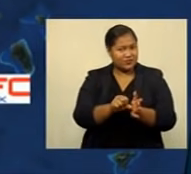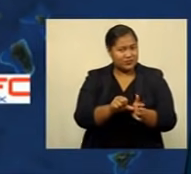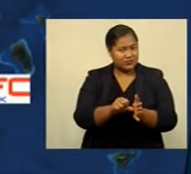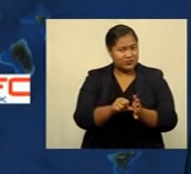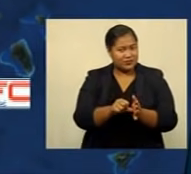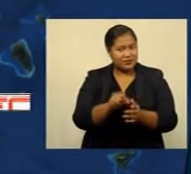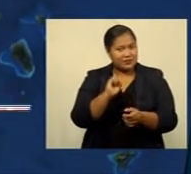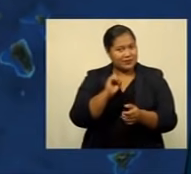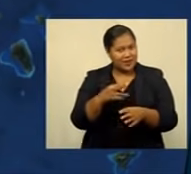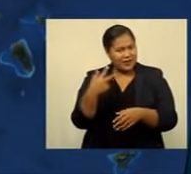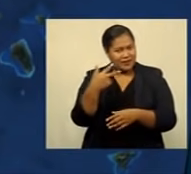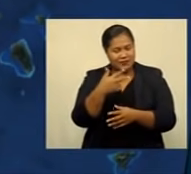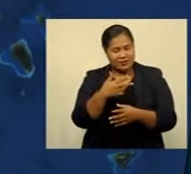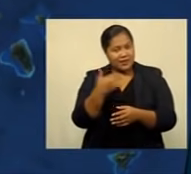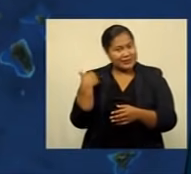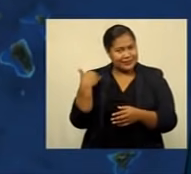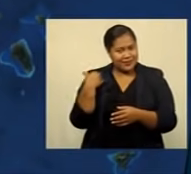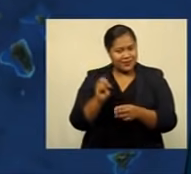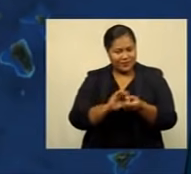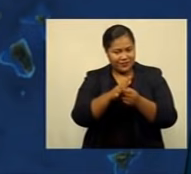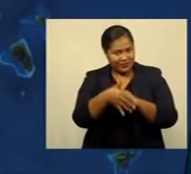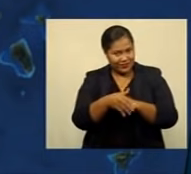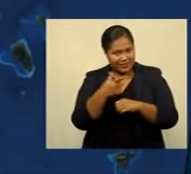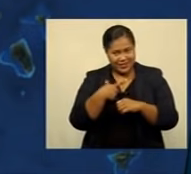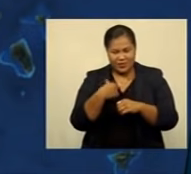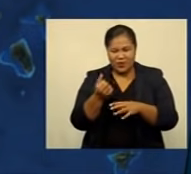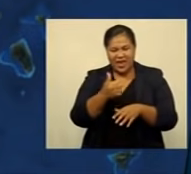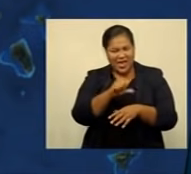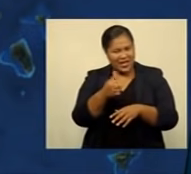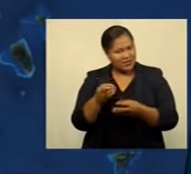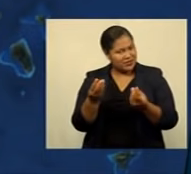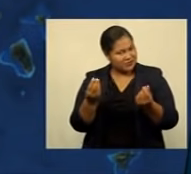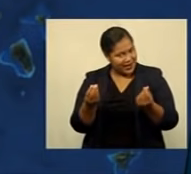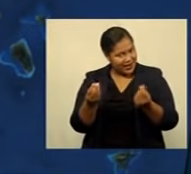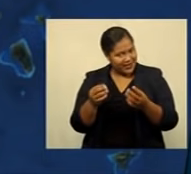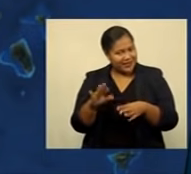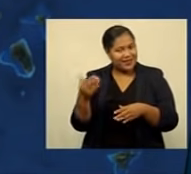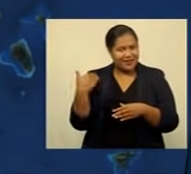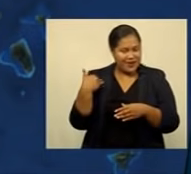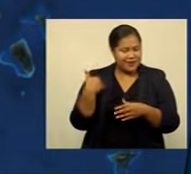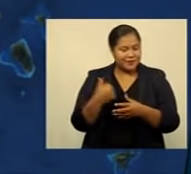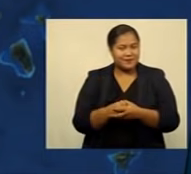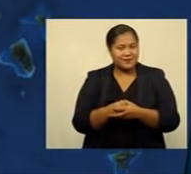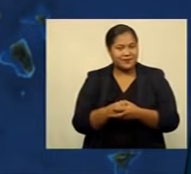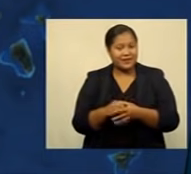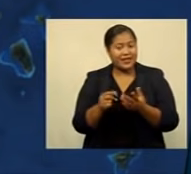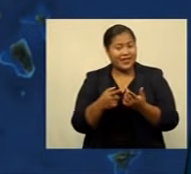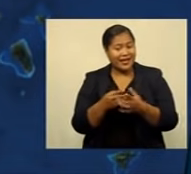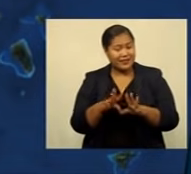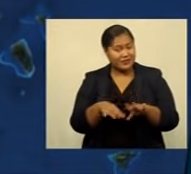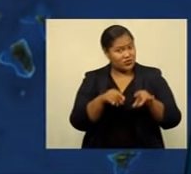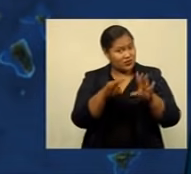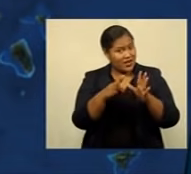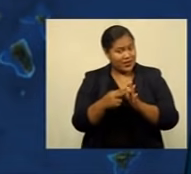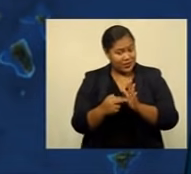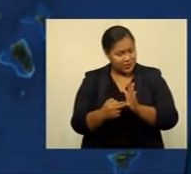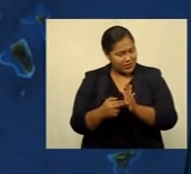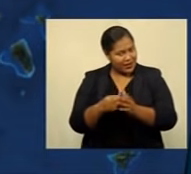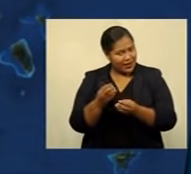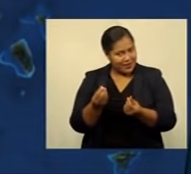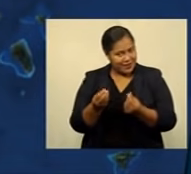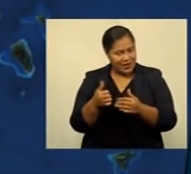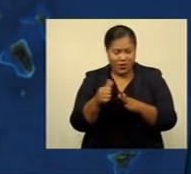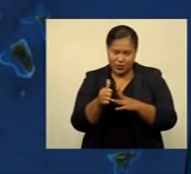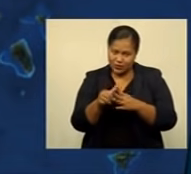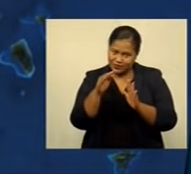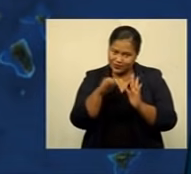as lockdown measures continue to drag on Asian currencies. Commodity currencies such as the Aussie and Kiwi dollars struggled. Aussie